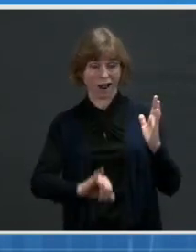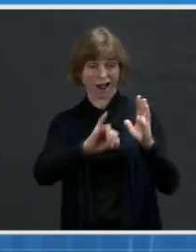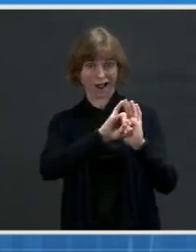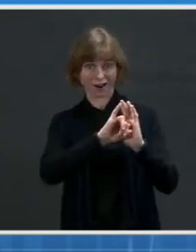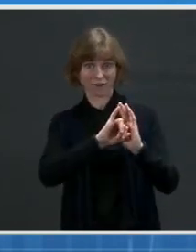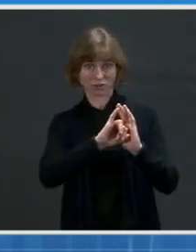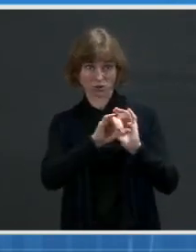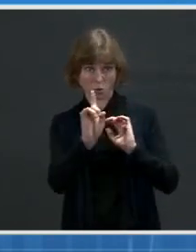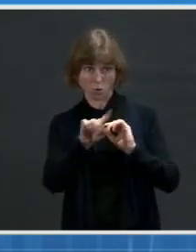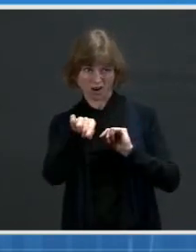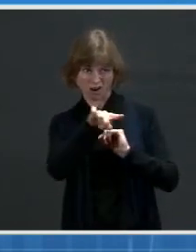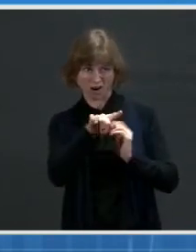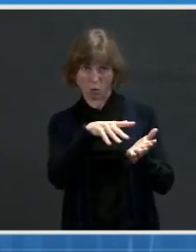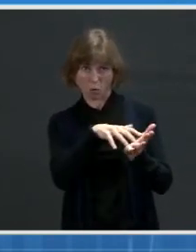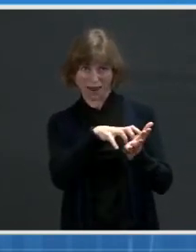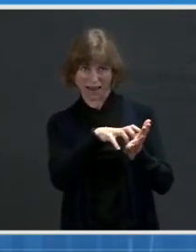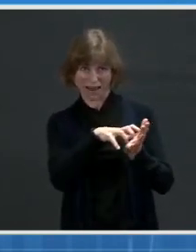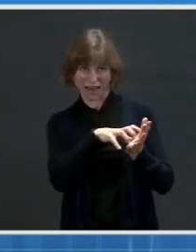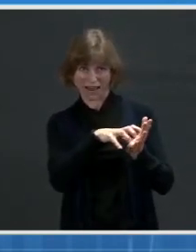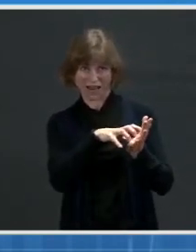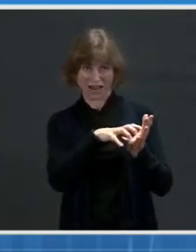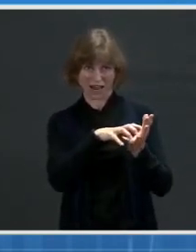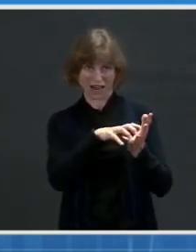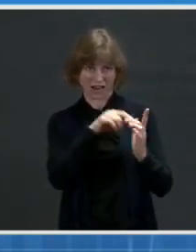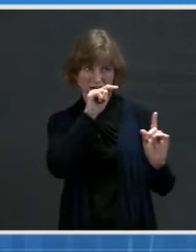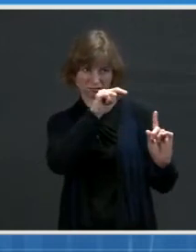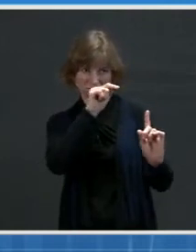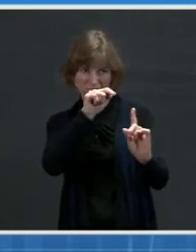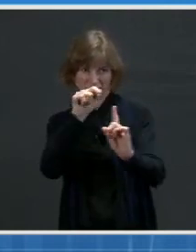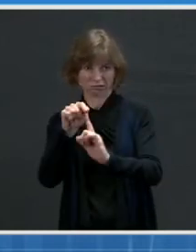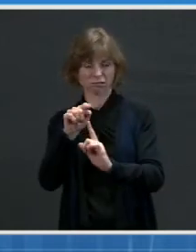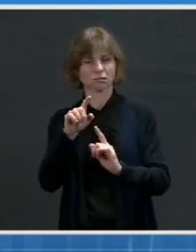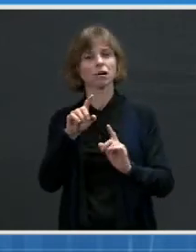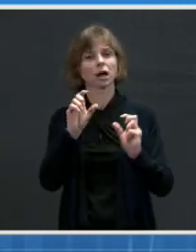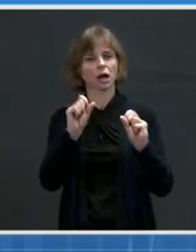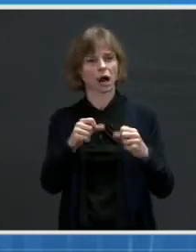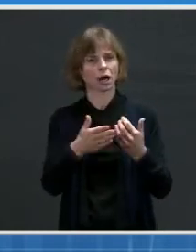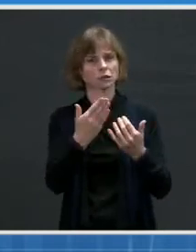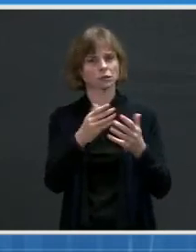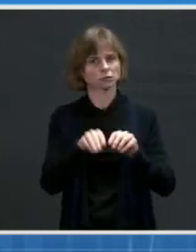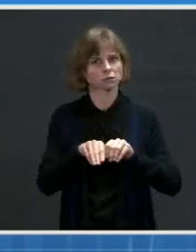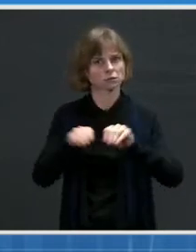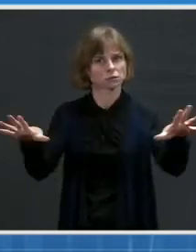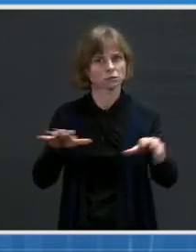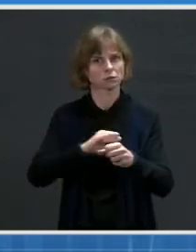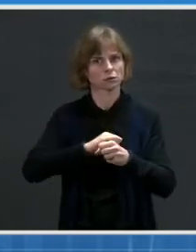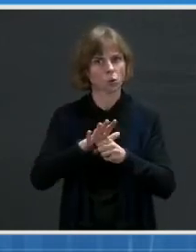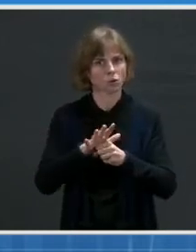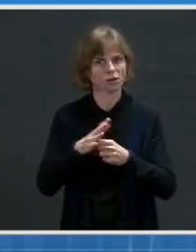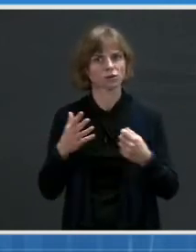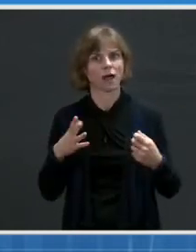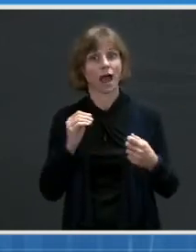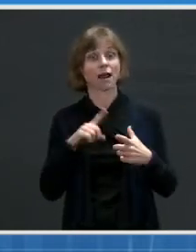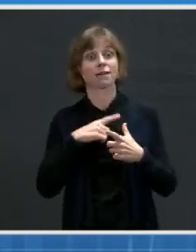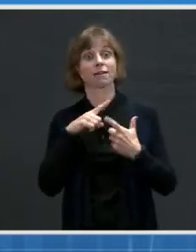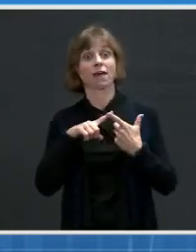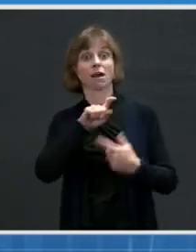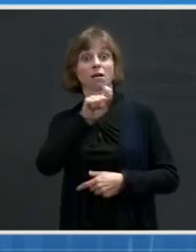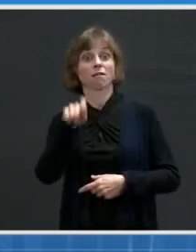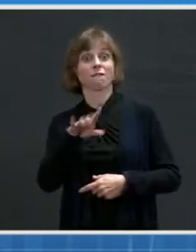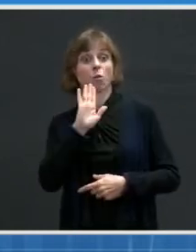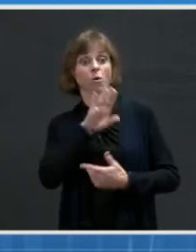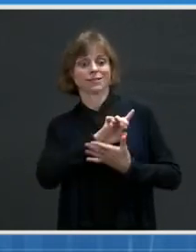vulnerable targets in the SARS-CoV-2 replication cycle and the design of